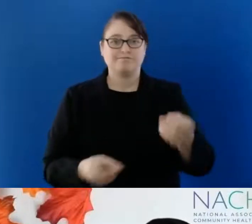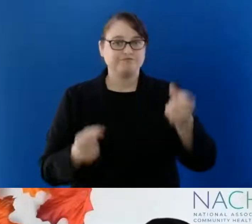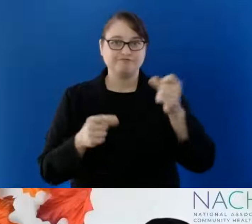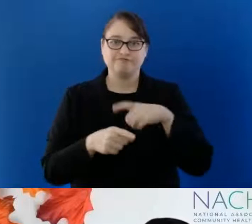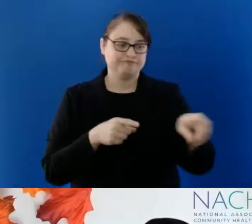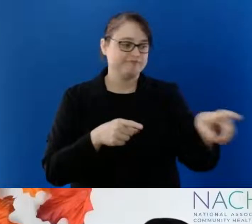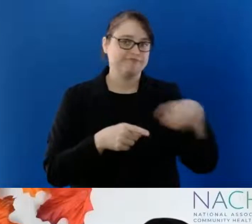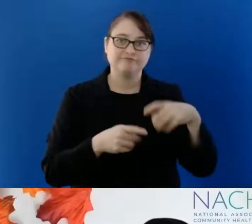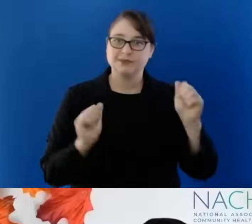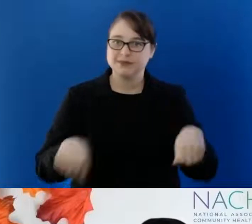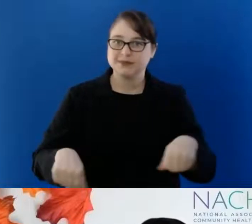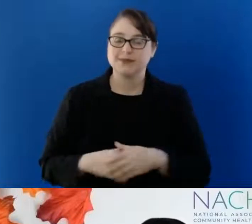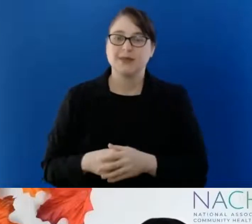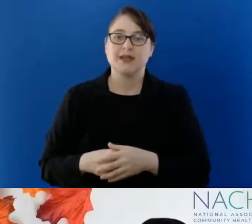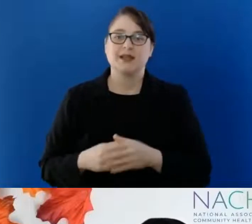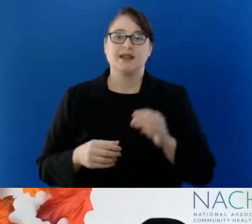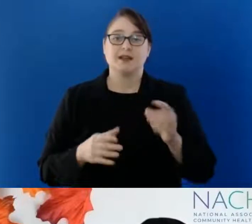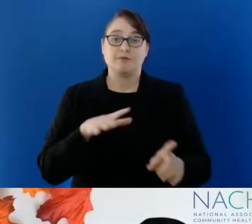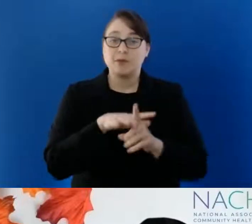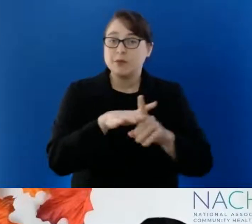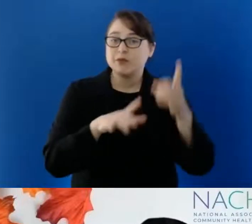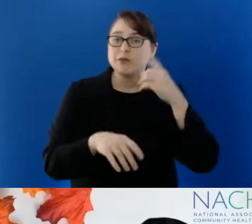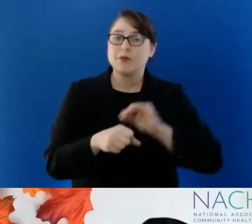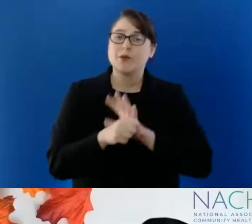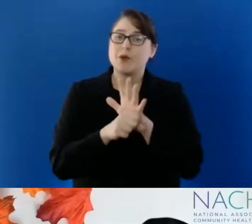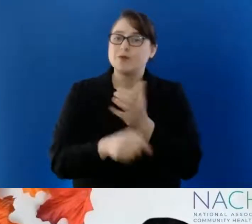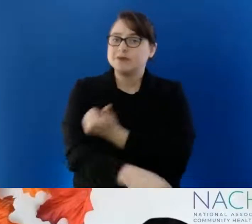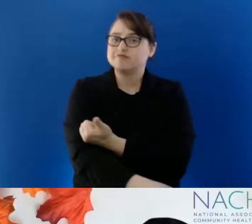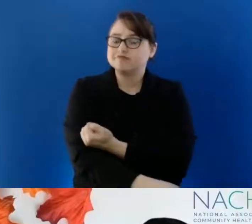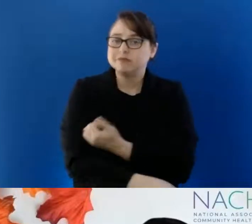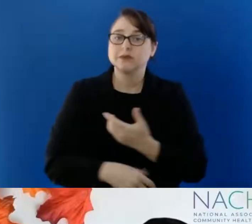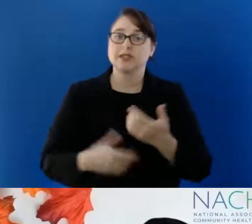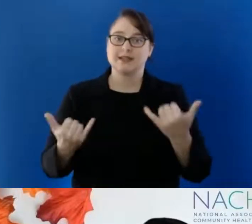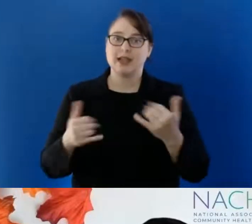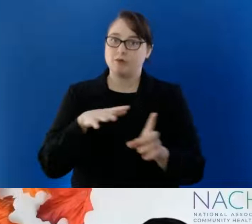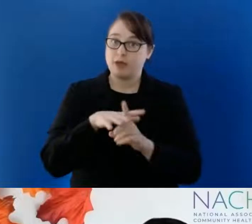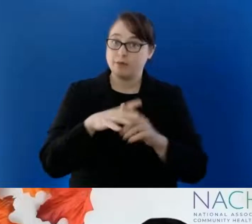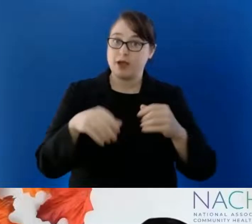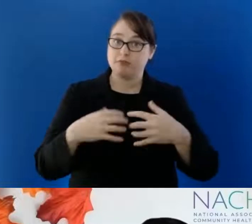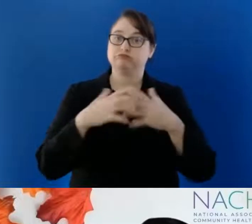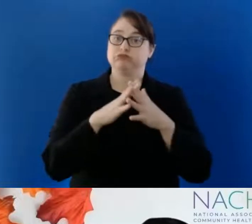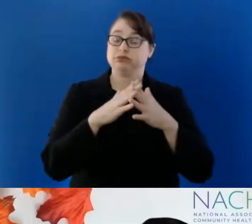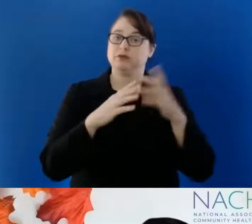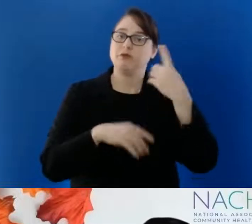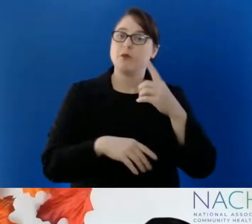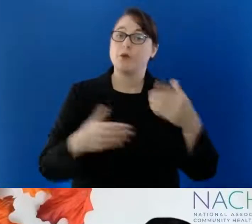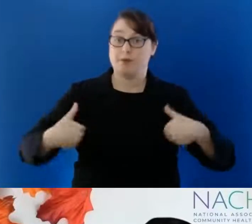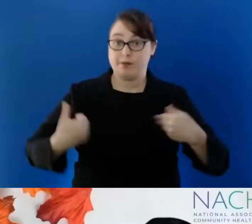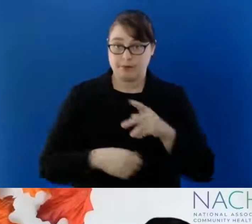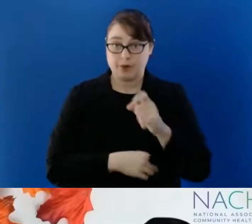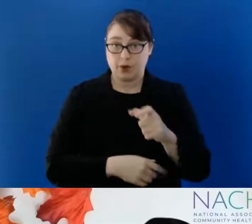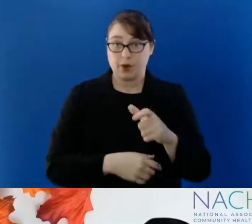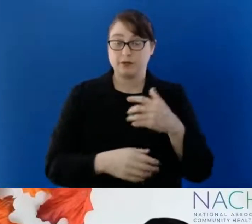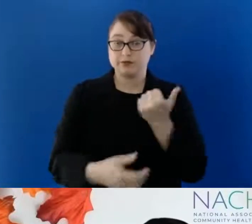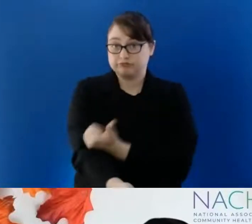lot of work in vaccine and COVID vaccine, of course, but doing pop-ups for monkeypox, where our community, outreach workers will